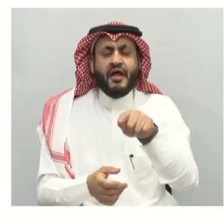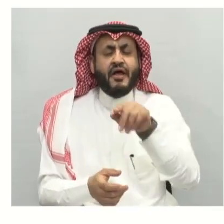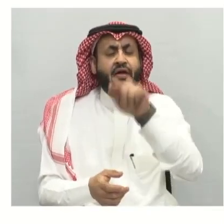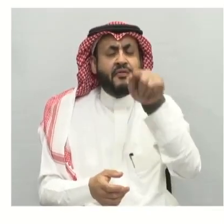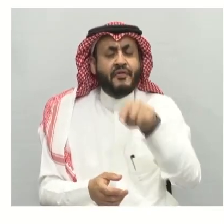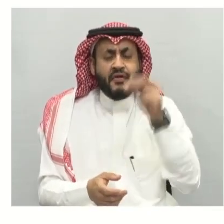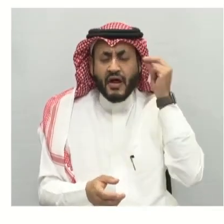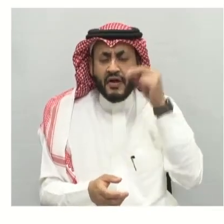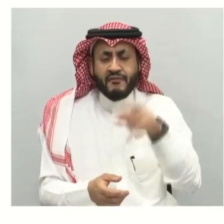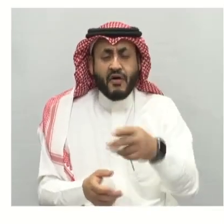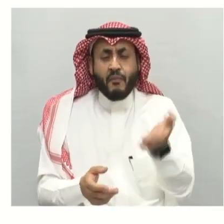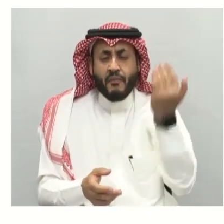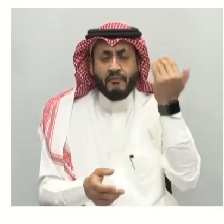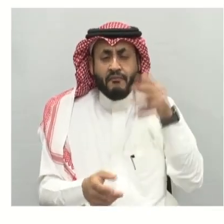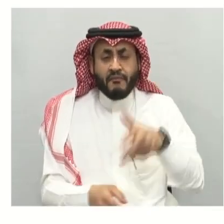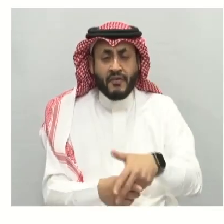unit?